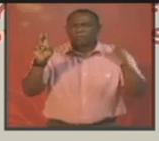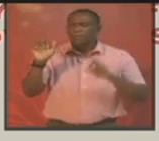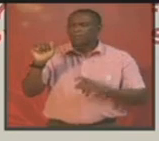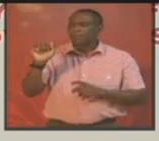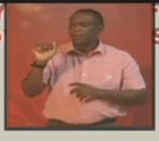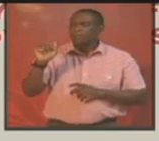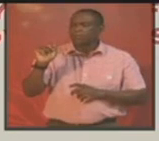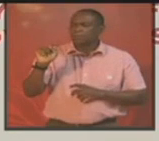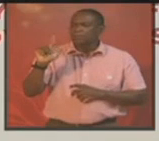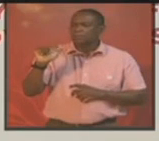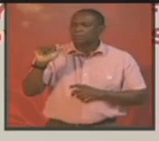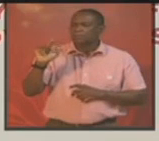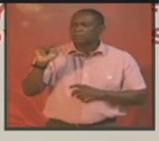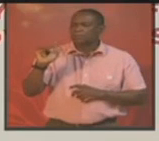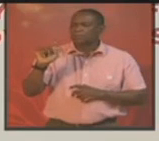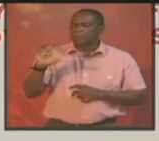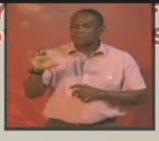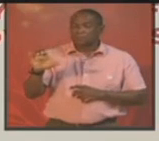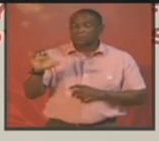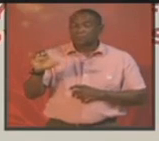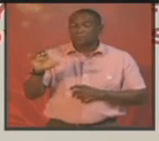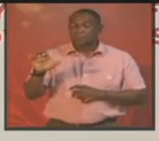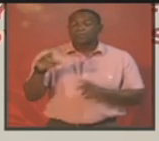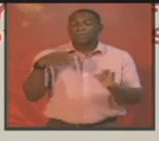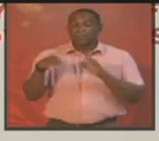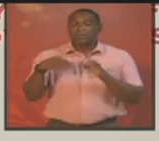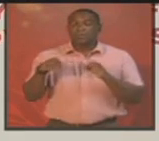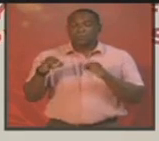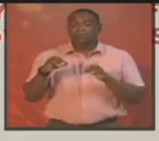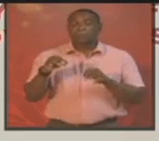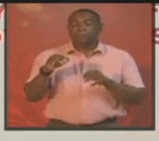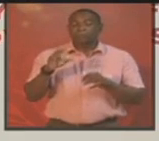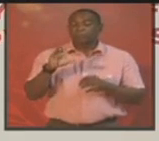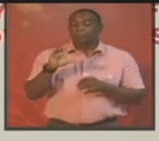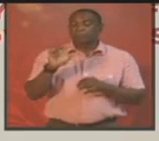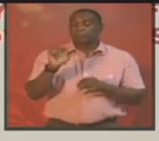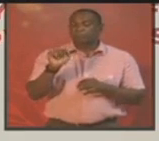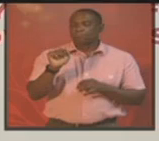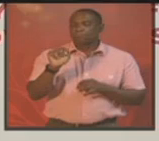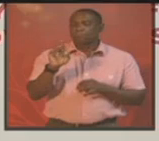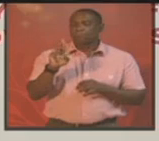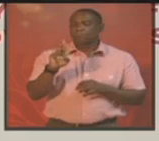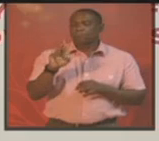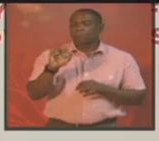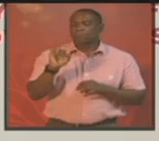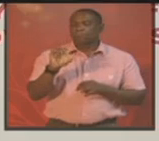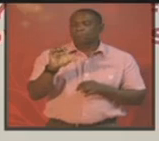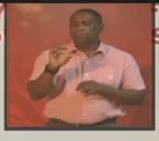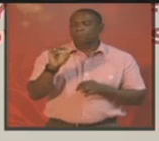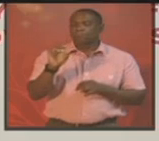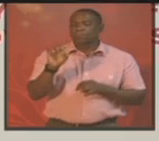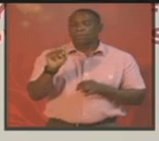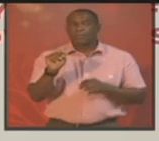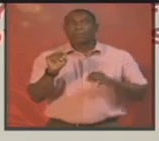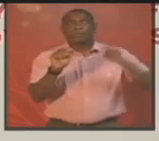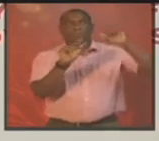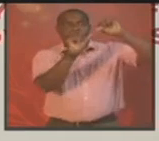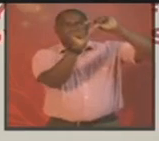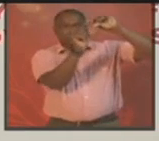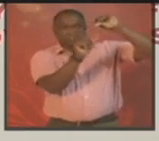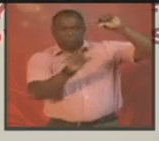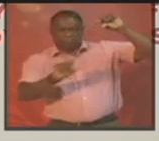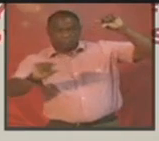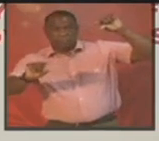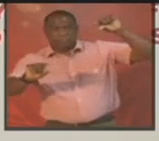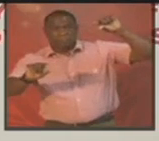said CARICOM is calling on the World Health Organization to hold a global summit to discuss the ability of countries to access COVID-19